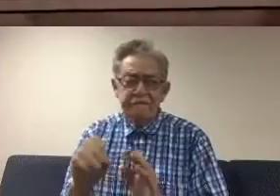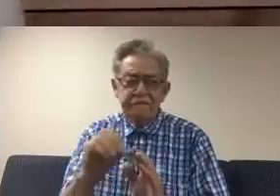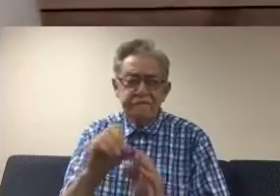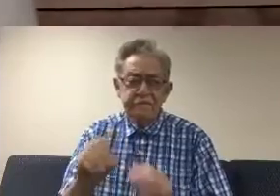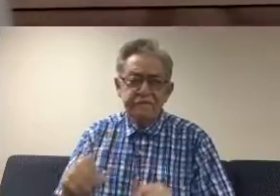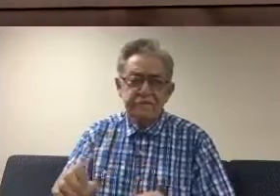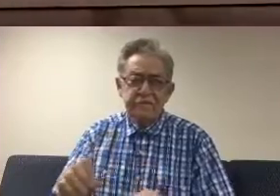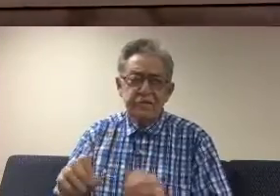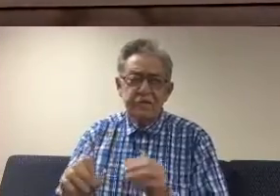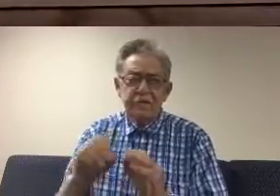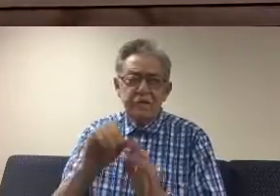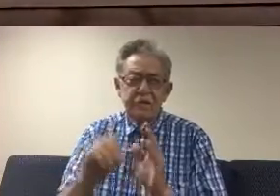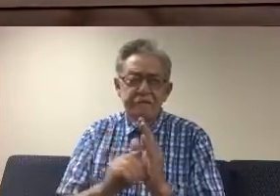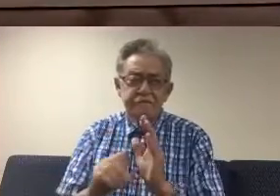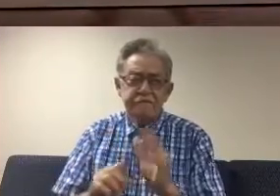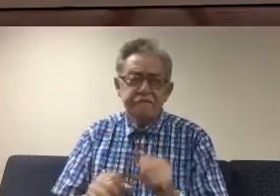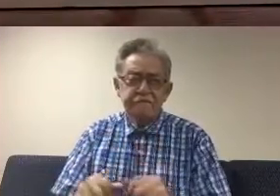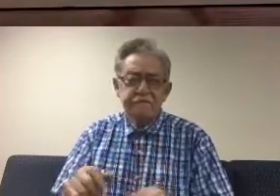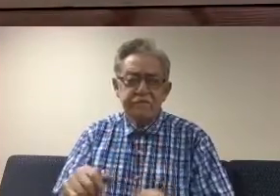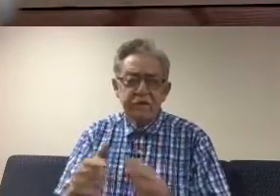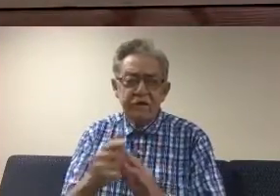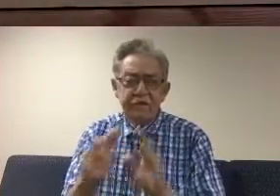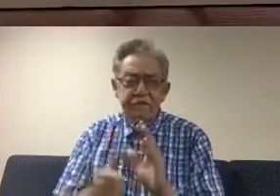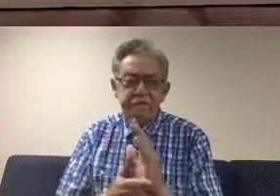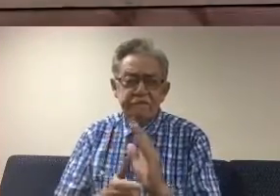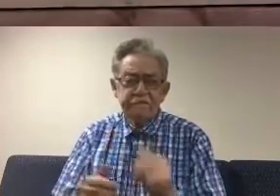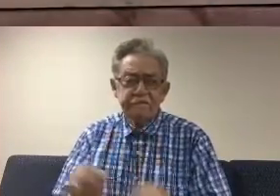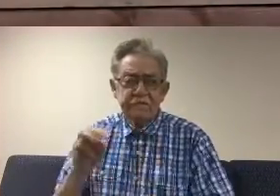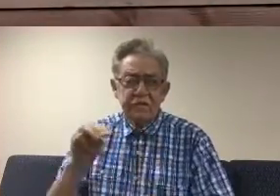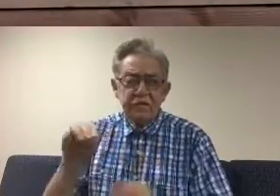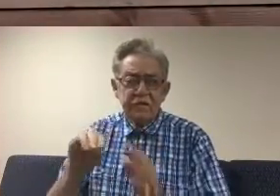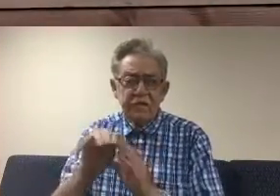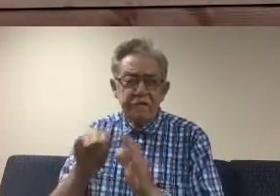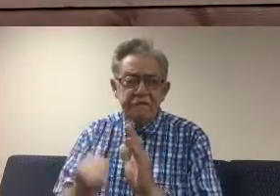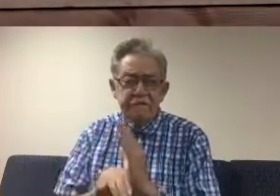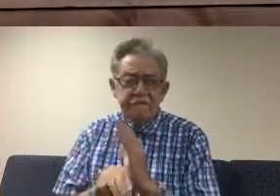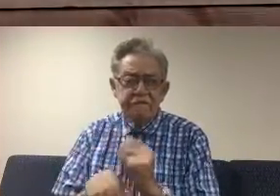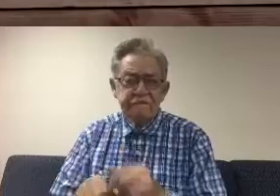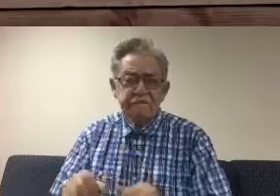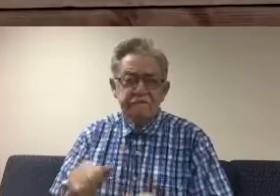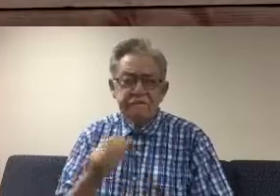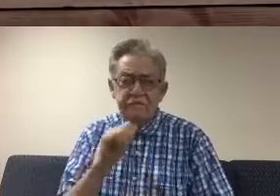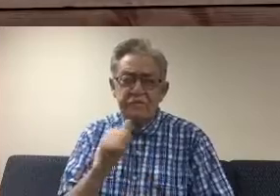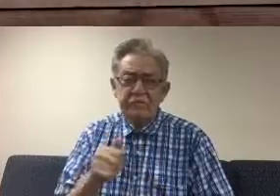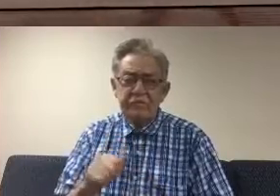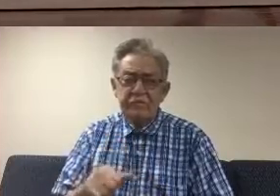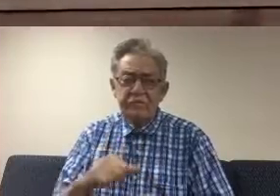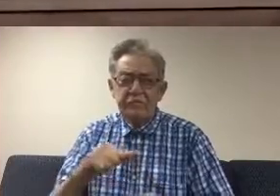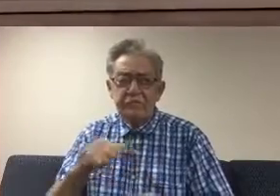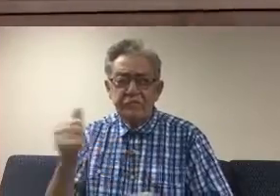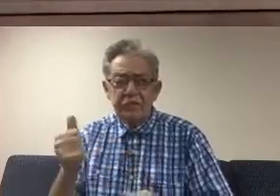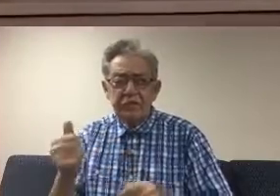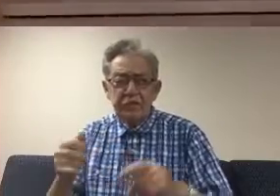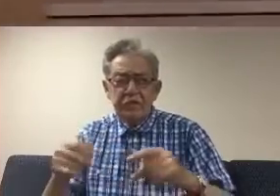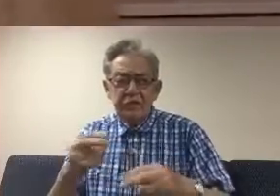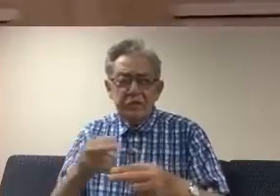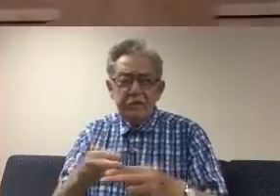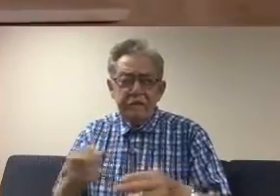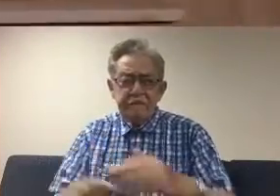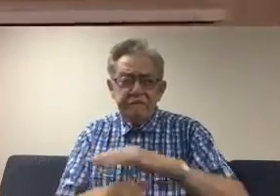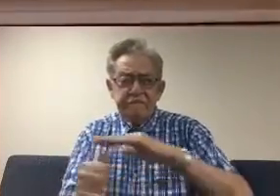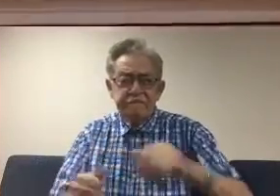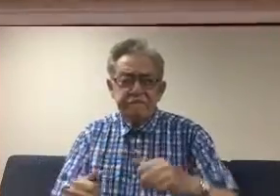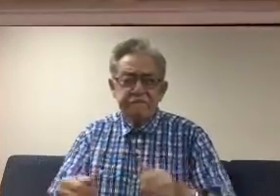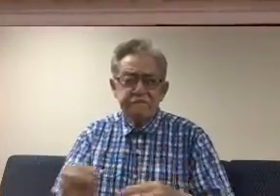to the laws of Moses. And now, there's no other name under heaven given among men by which you may be saved than the